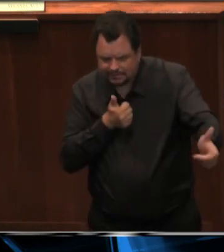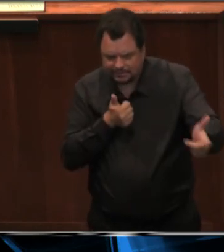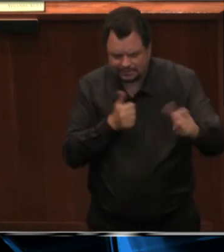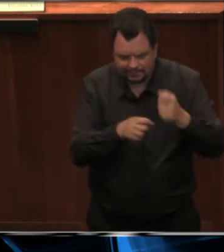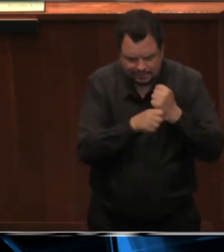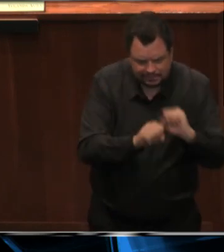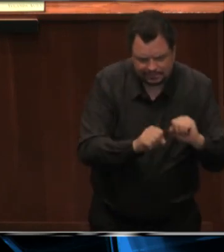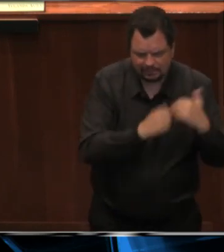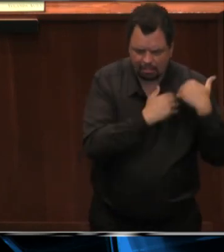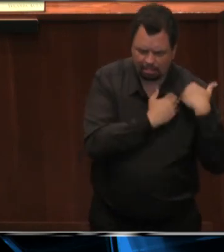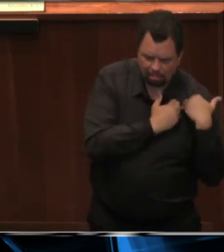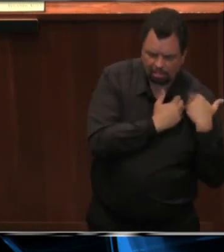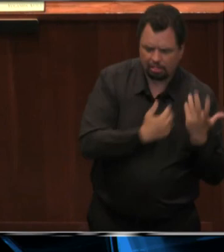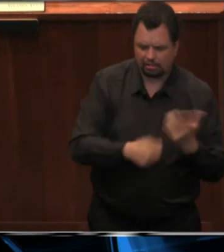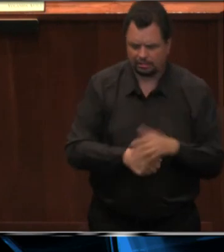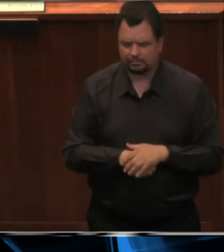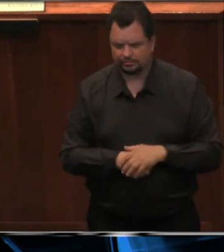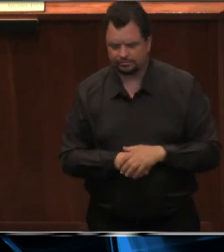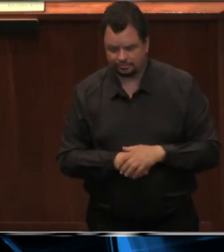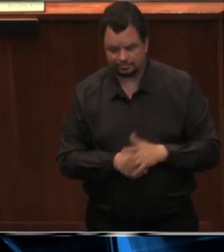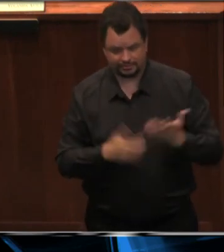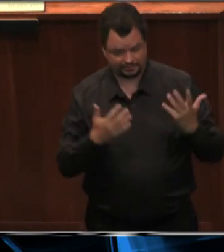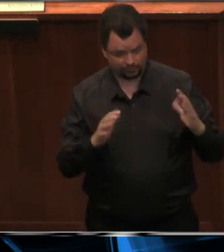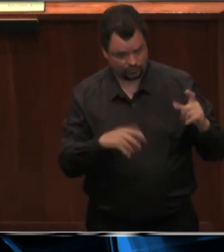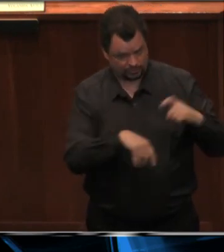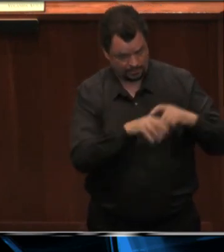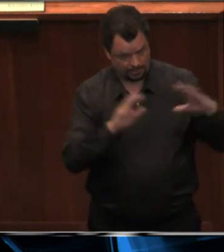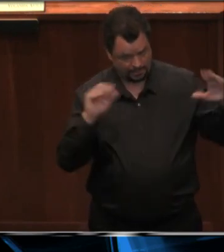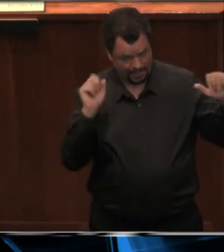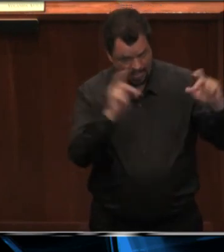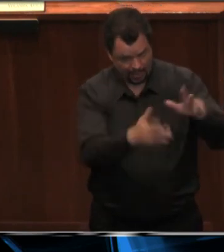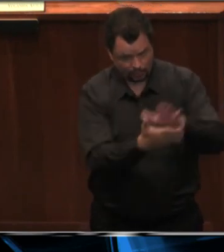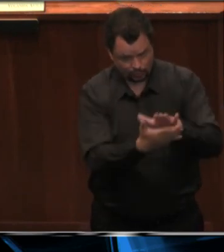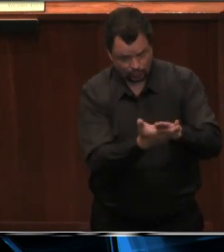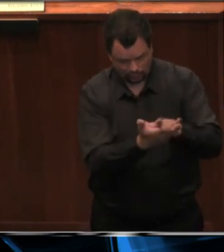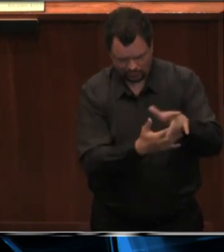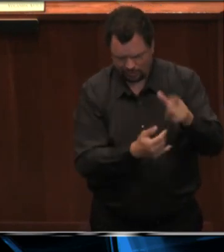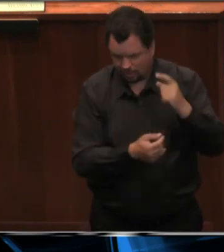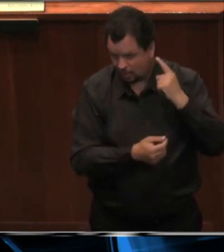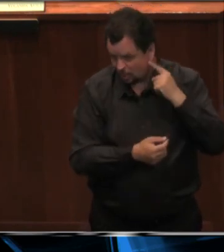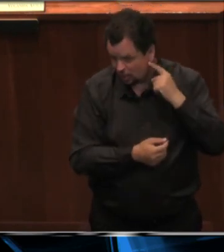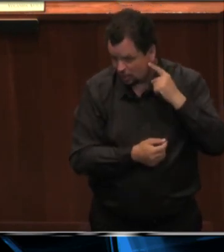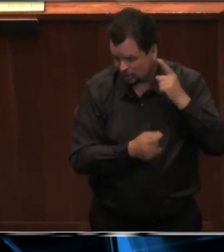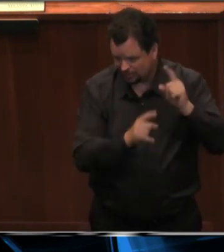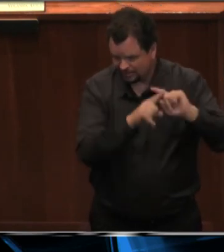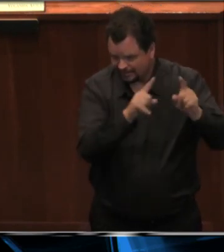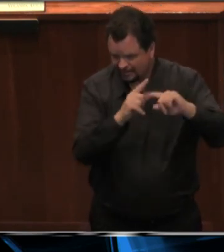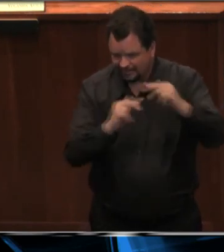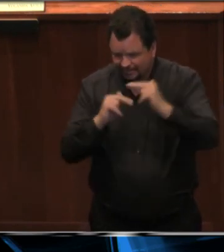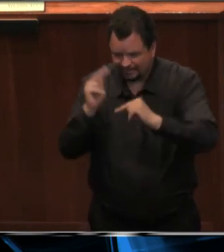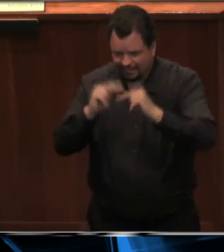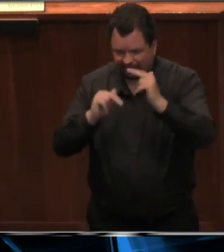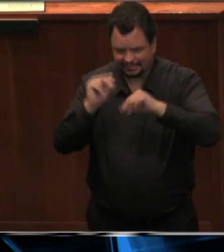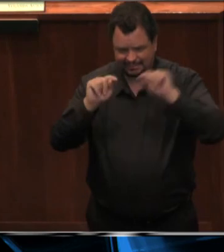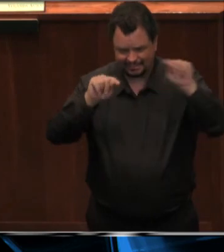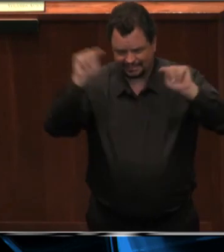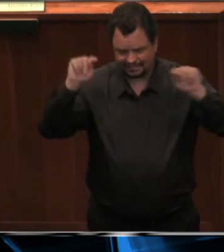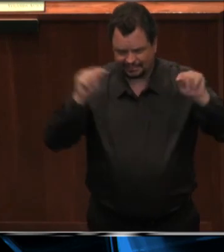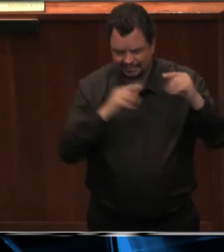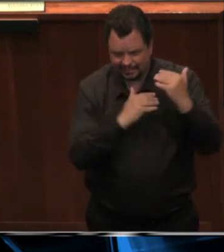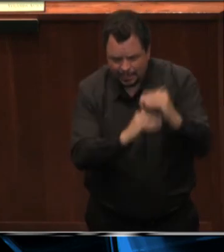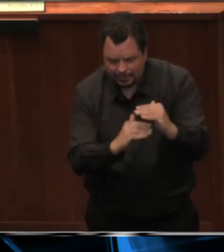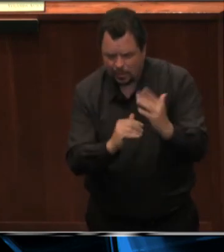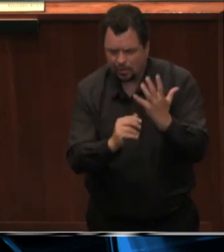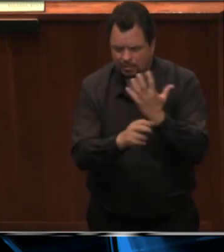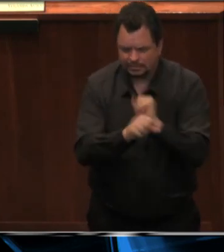back to in-person. You've heard about facilities. You've heard that this is simply not possible for us. So I urge you, thank you for the